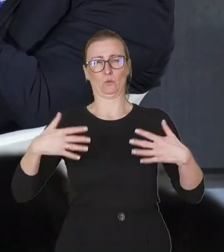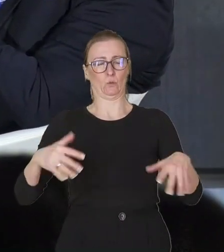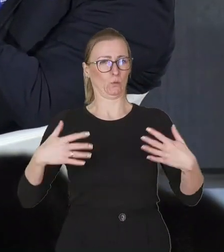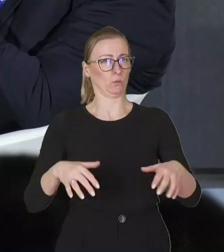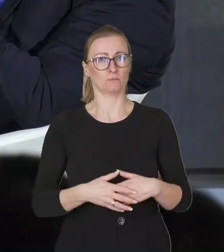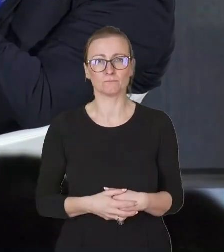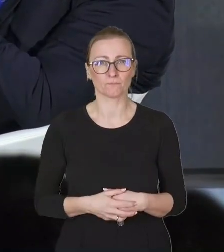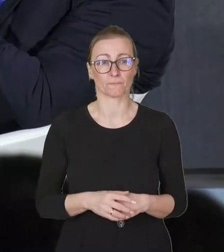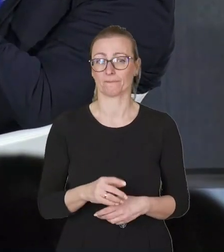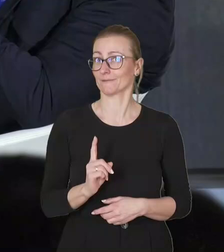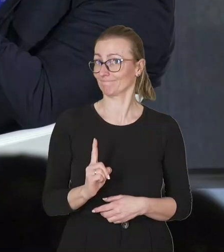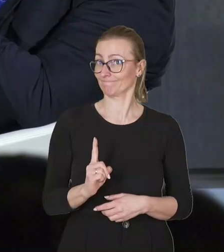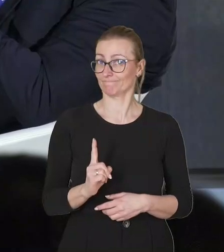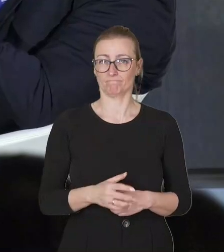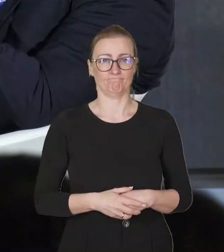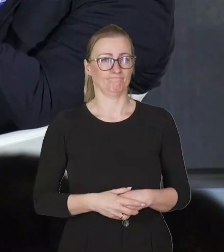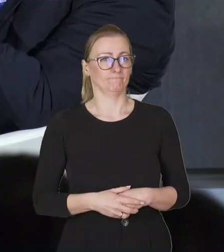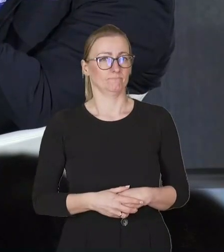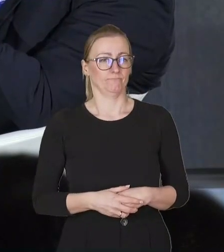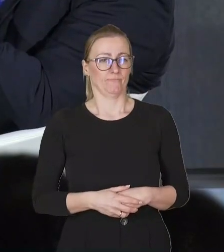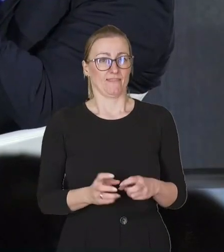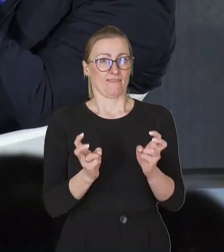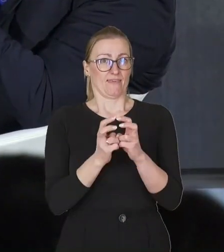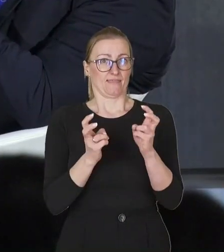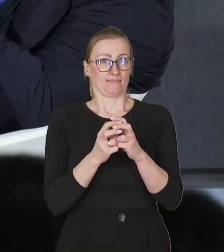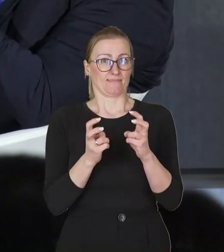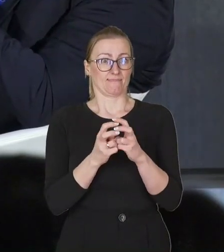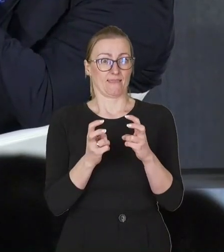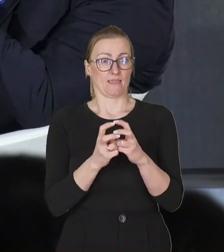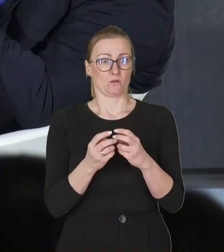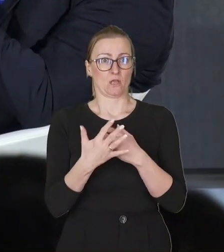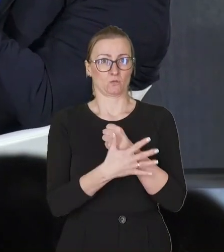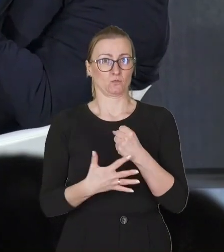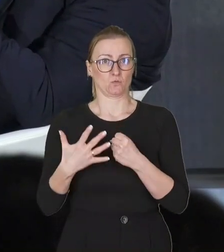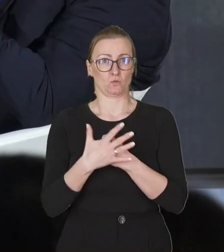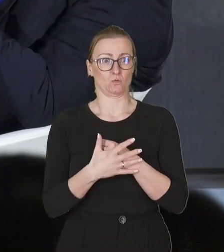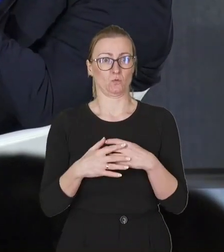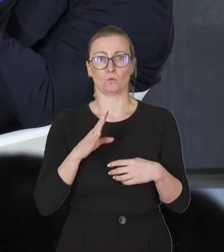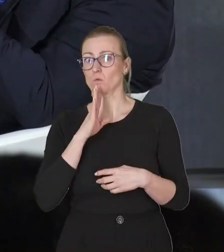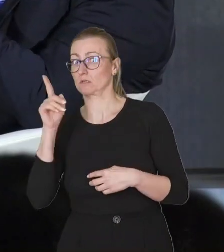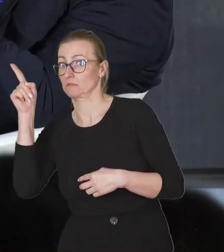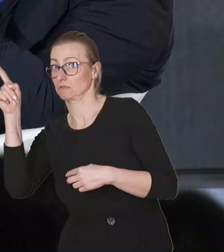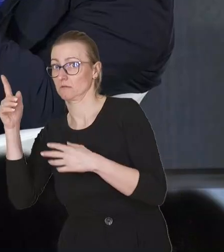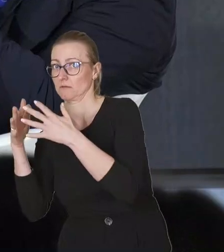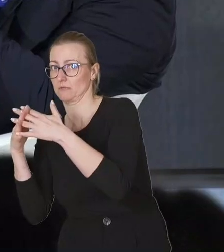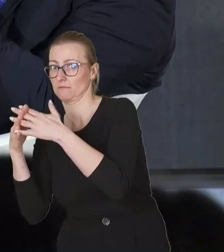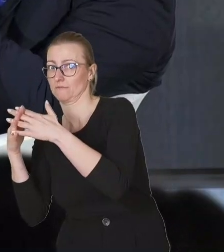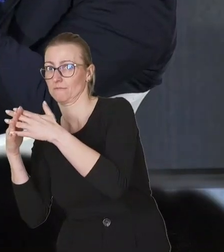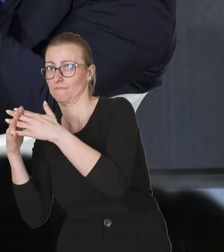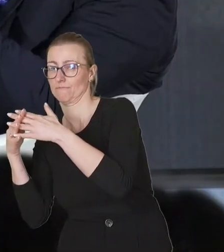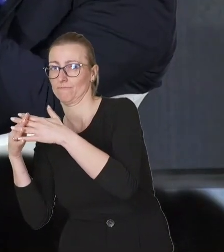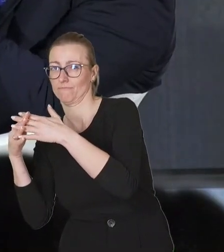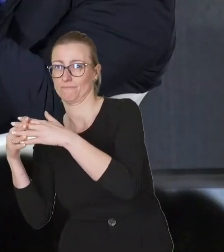my region by Americans will cost, nobody says how much, but